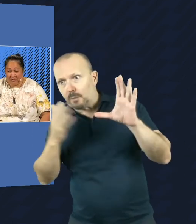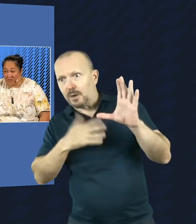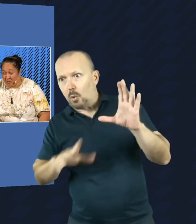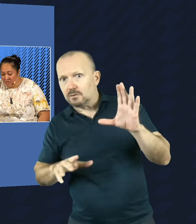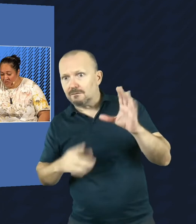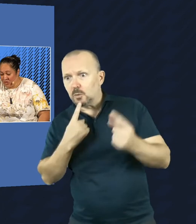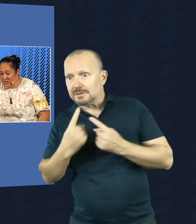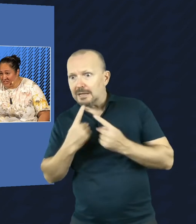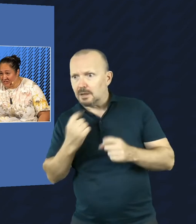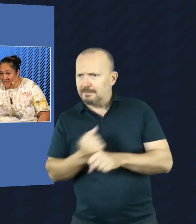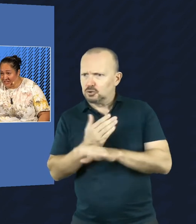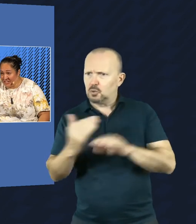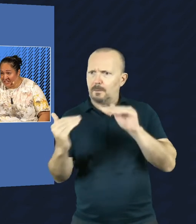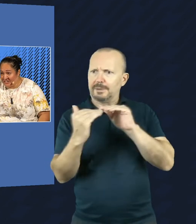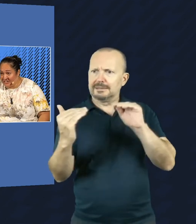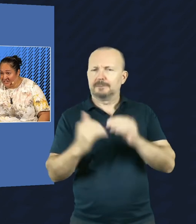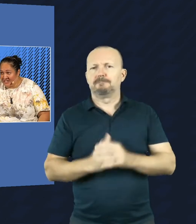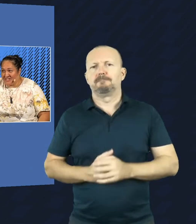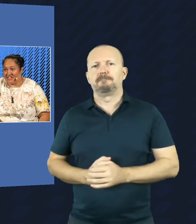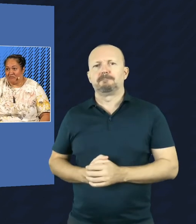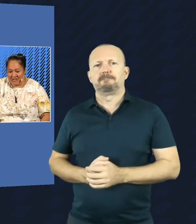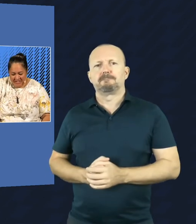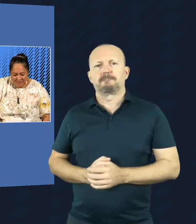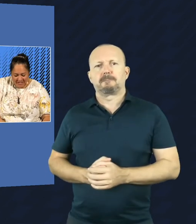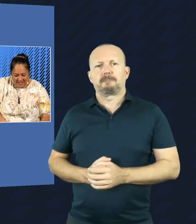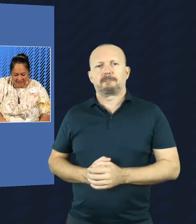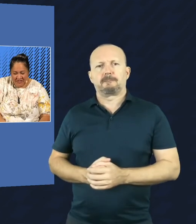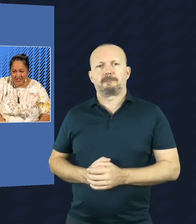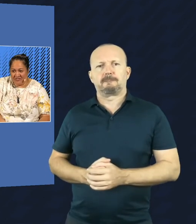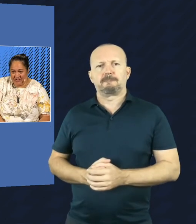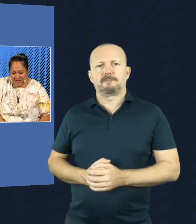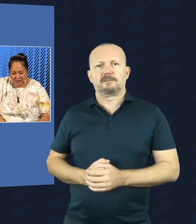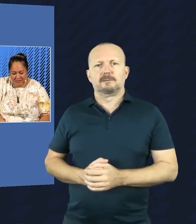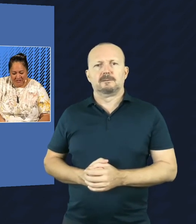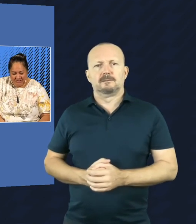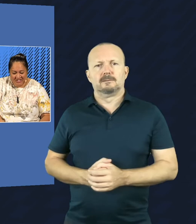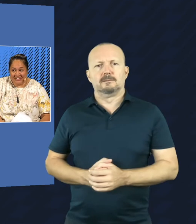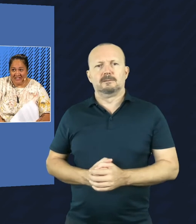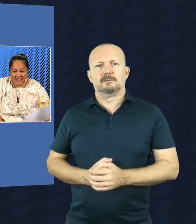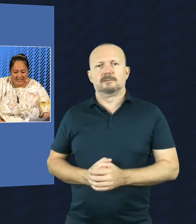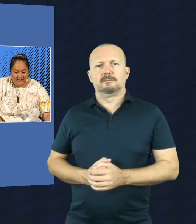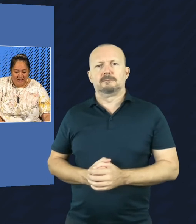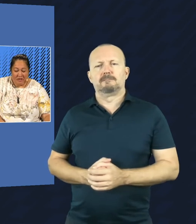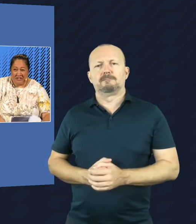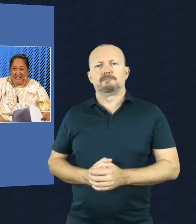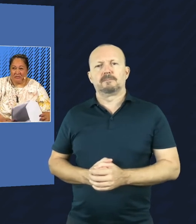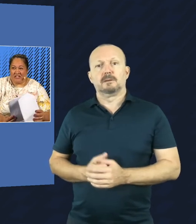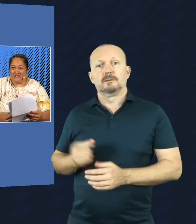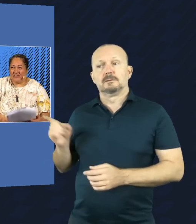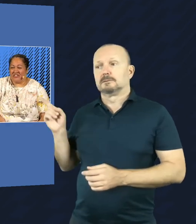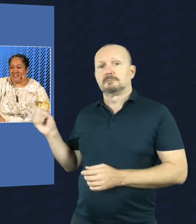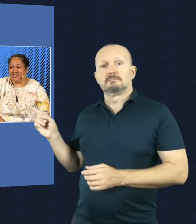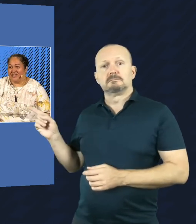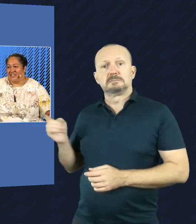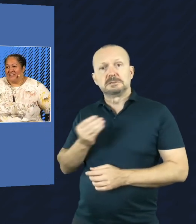We'll move forward to the, this is the bit here where, for those of you that might be interested in the Māori aspects